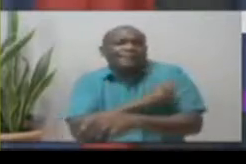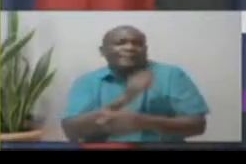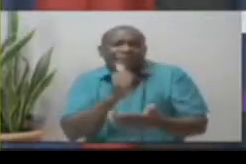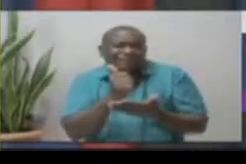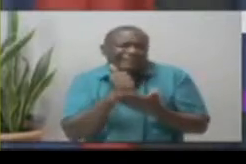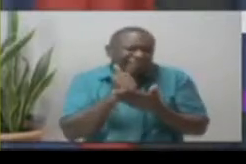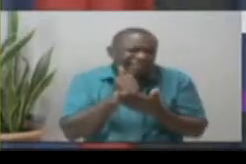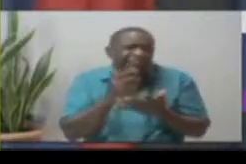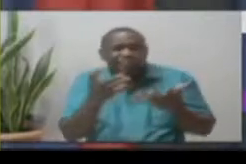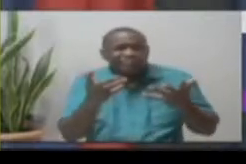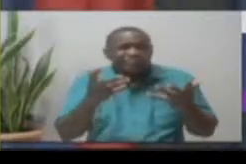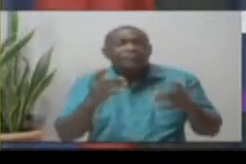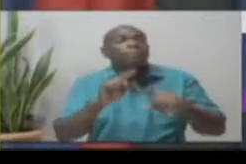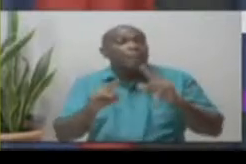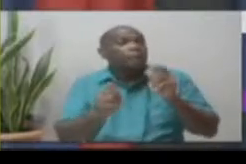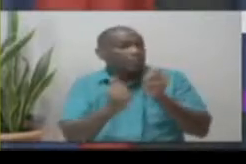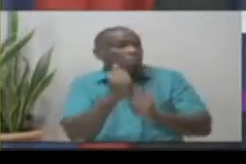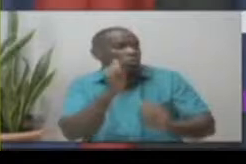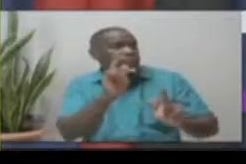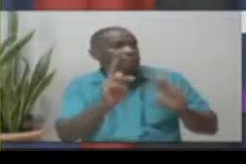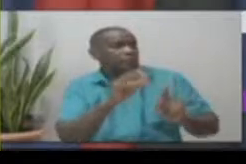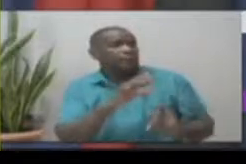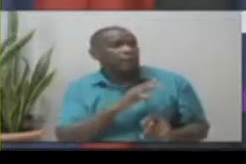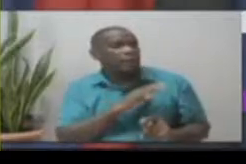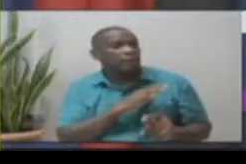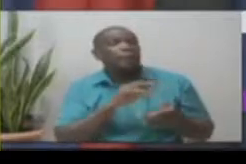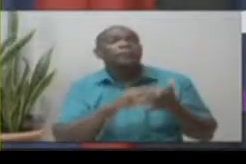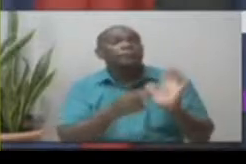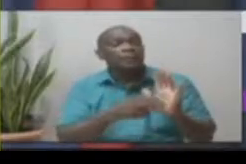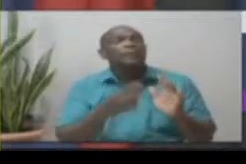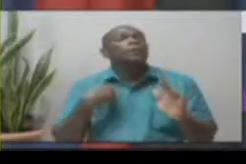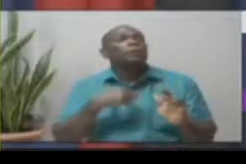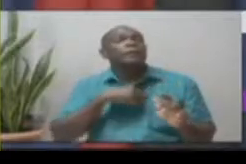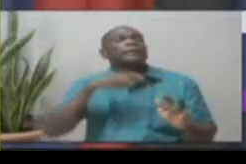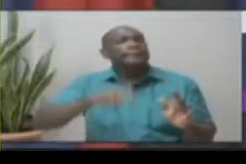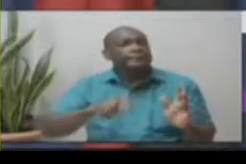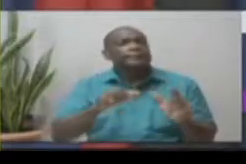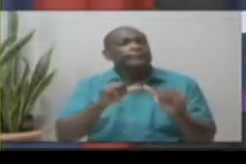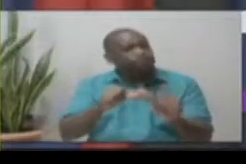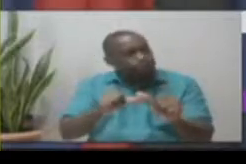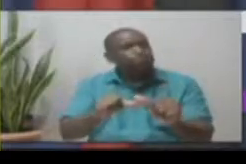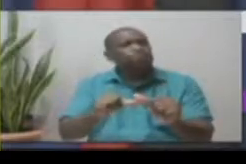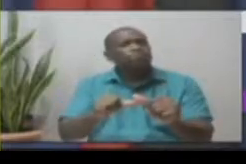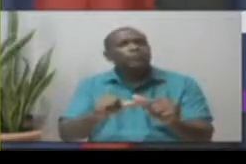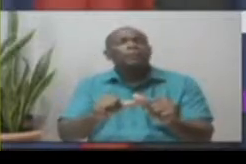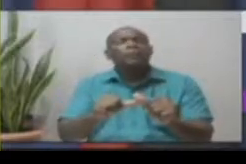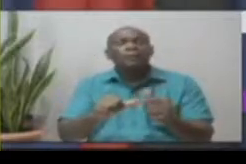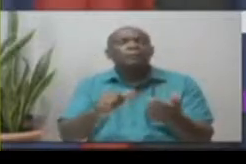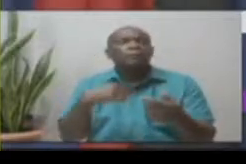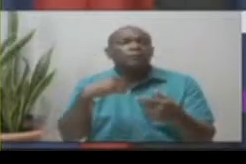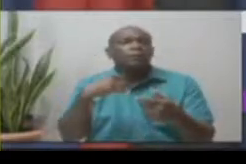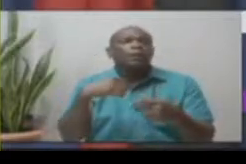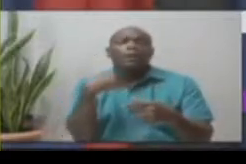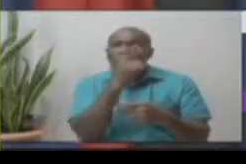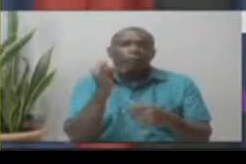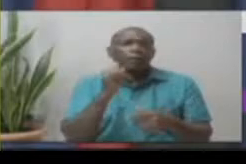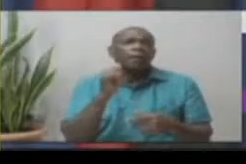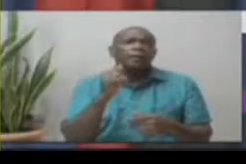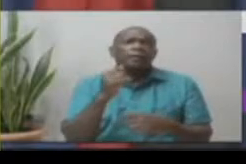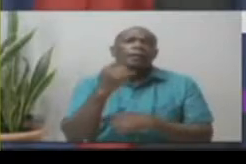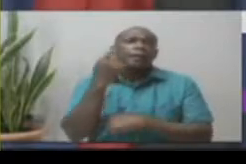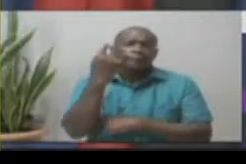determined what the situation is. So we just have to take it not just one day at a time, but situationally.